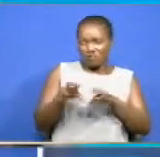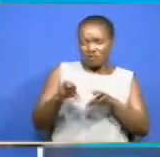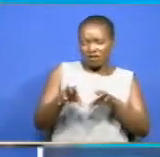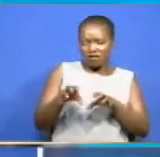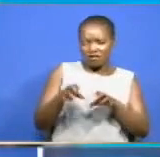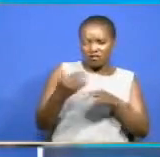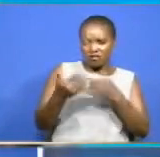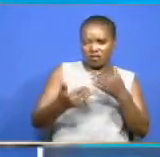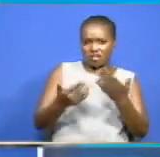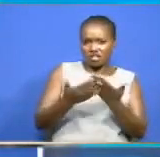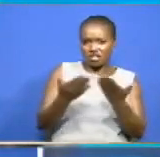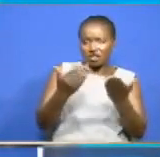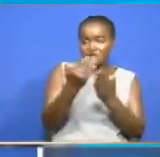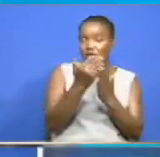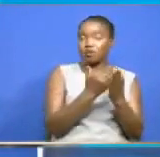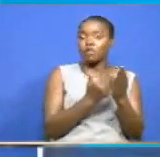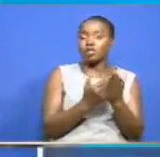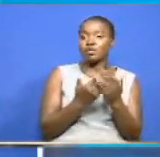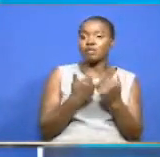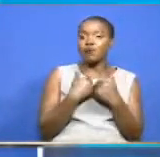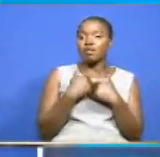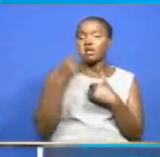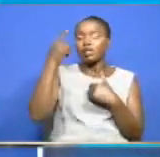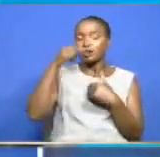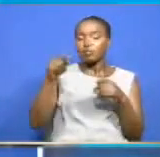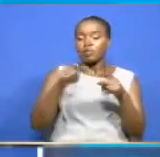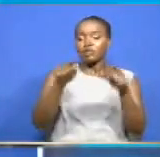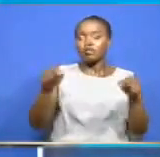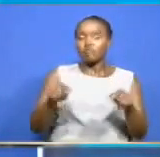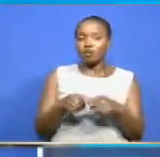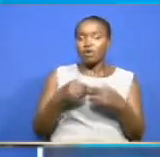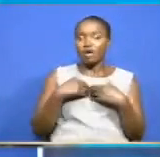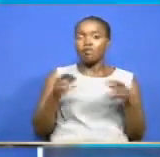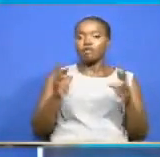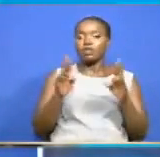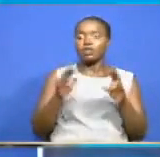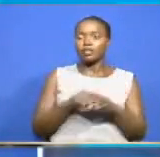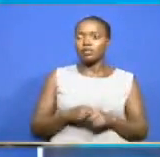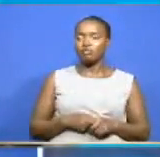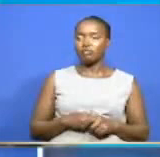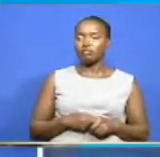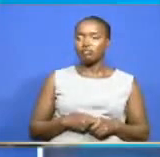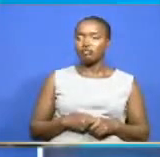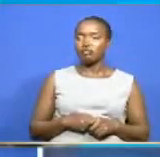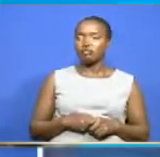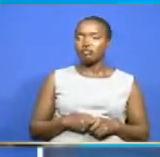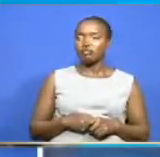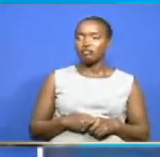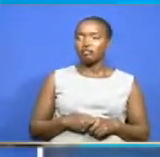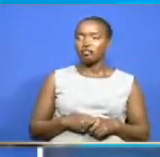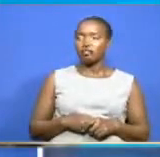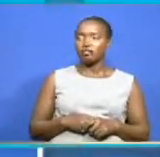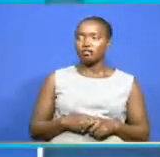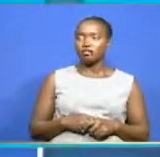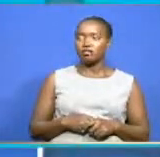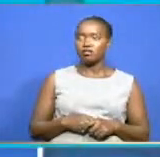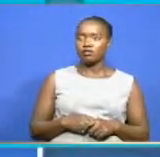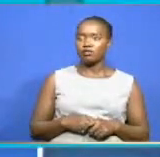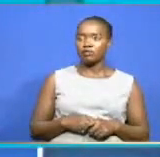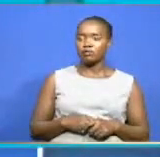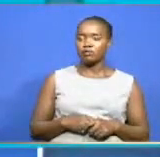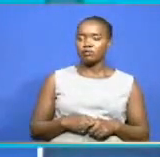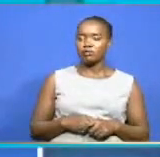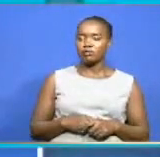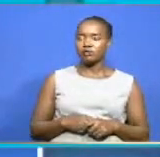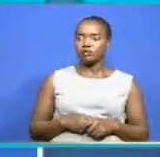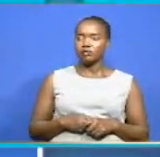this kind of program brings into the policy framework that we already have? Thank you, Alad. Let me start